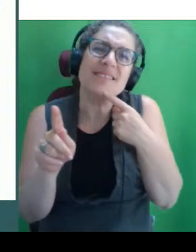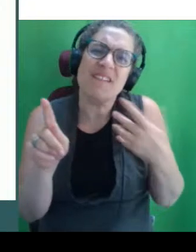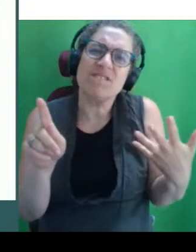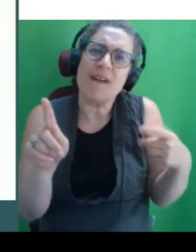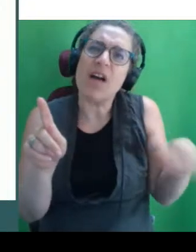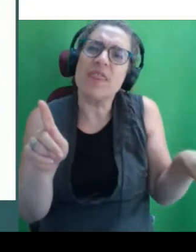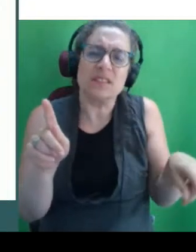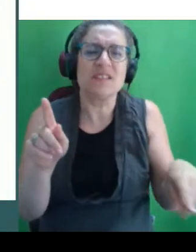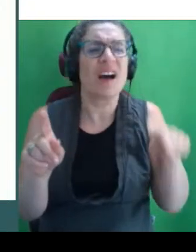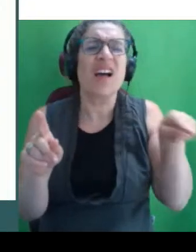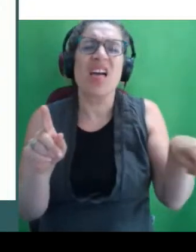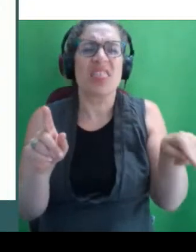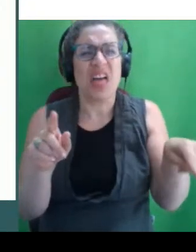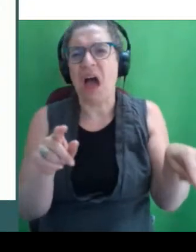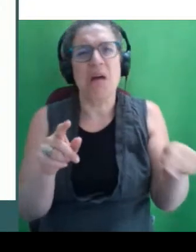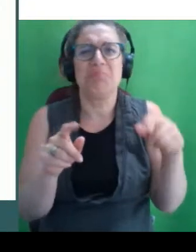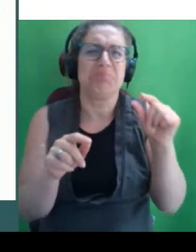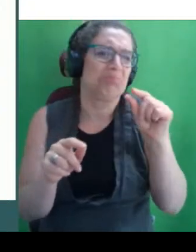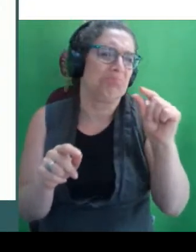more minor